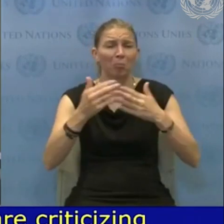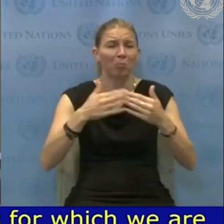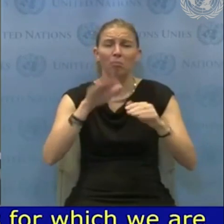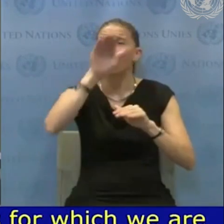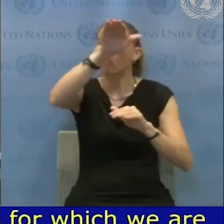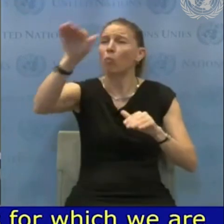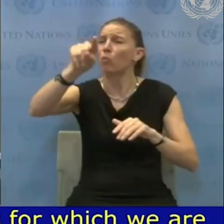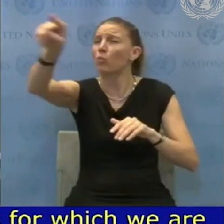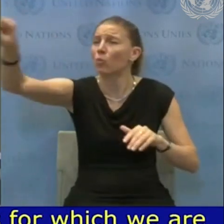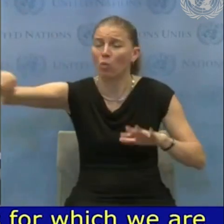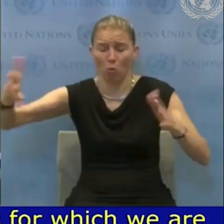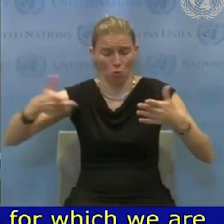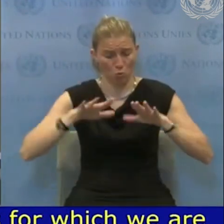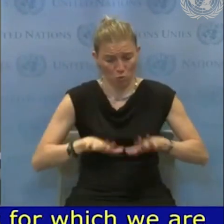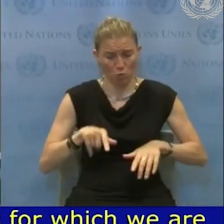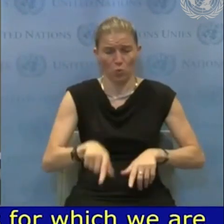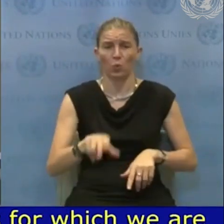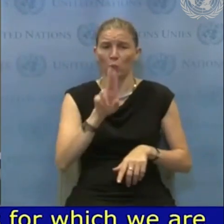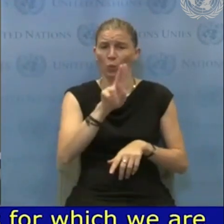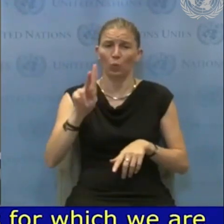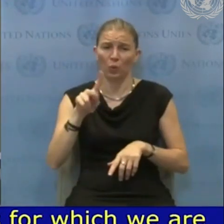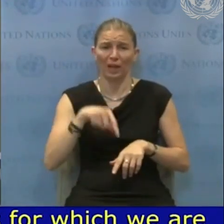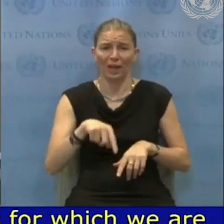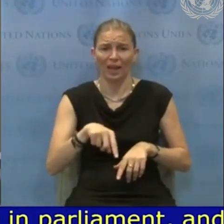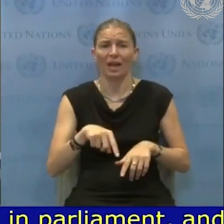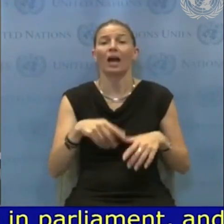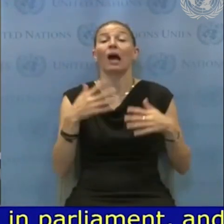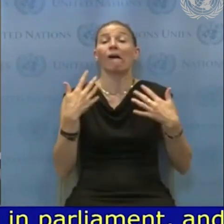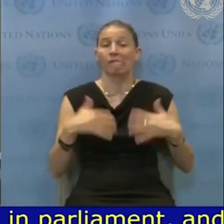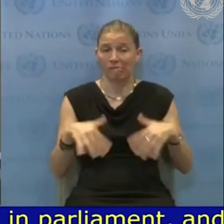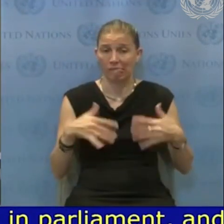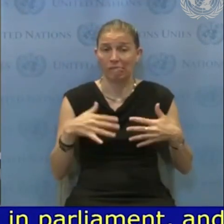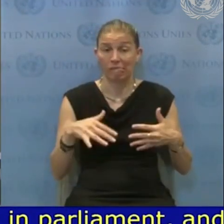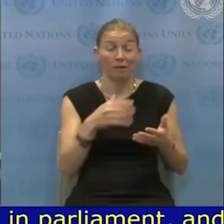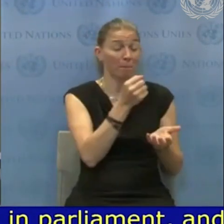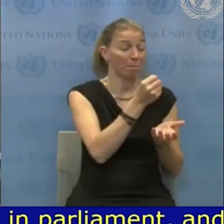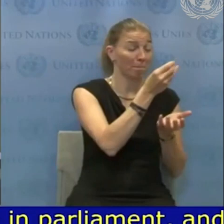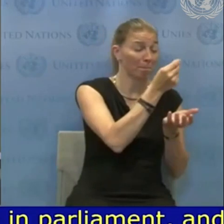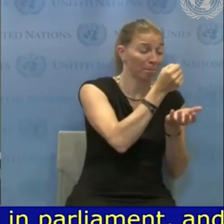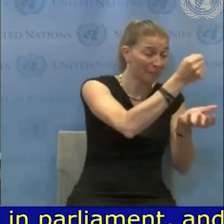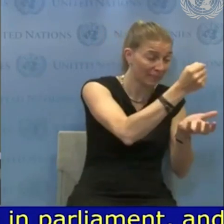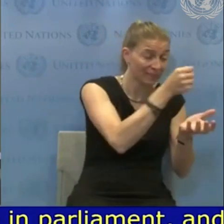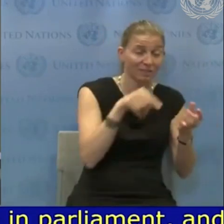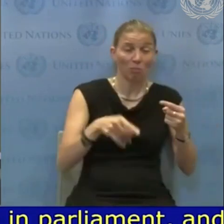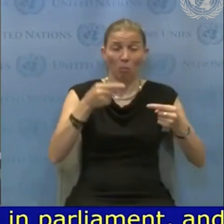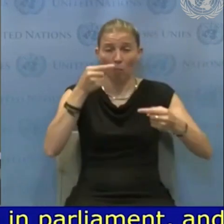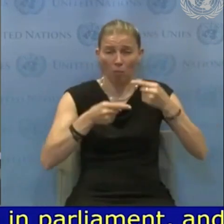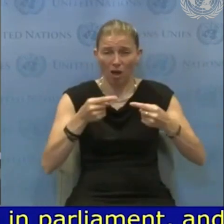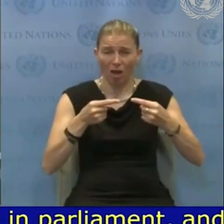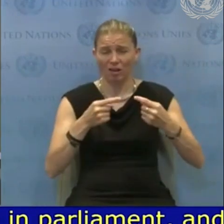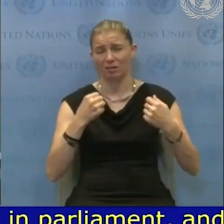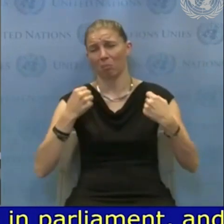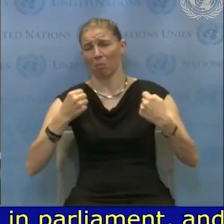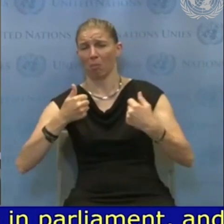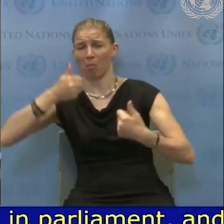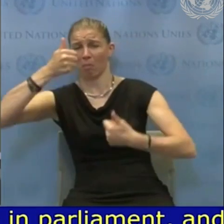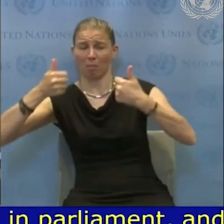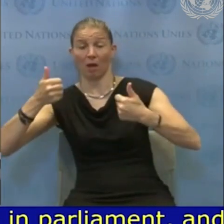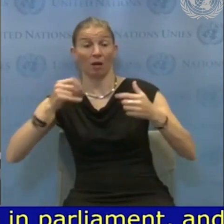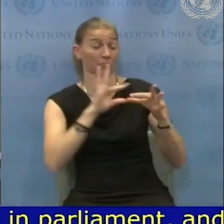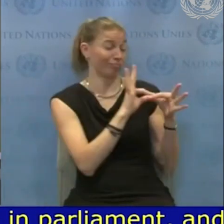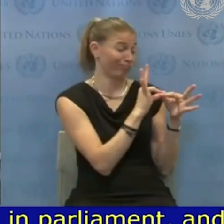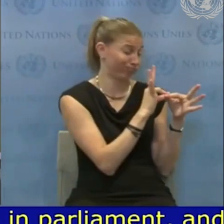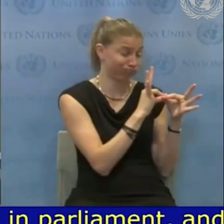Kingdom, connects so intimately with issues of money, politics, and power. And above all, therefore, the lesson that we've taken from